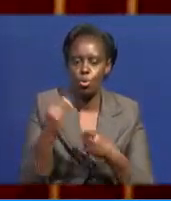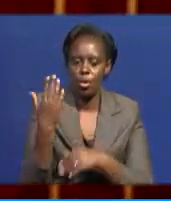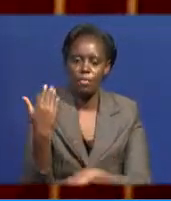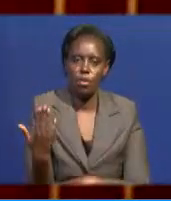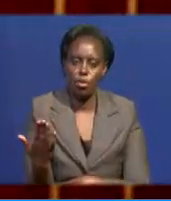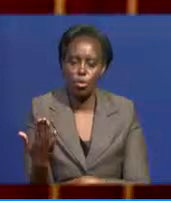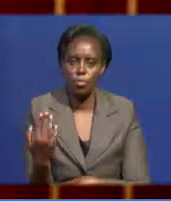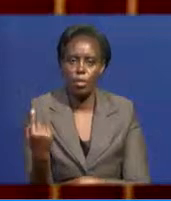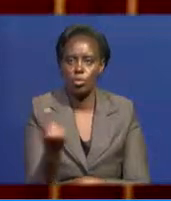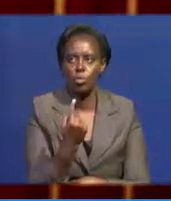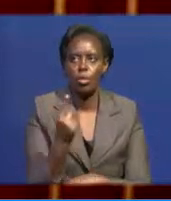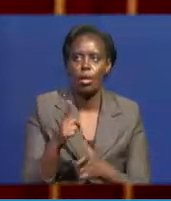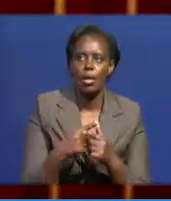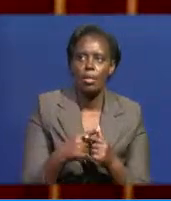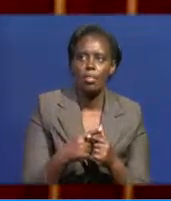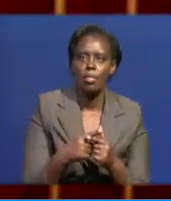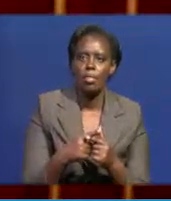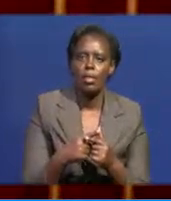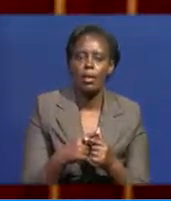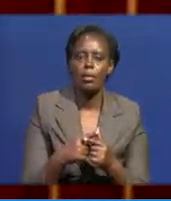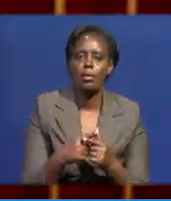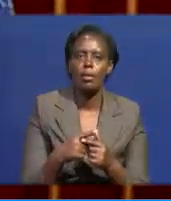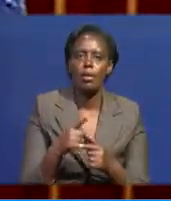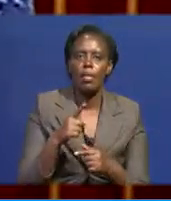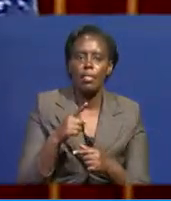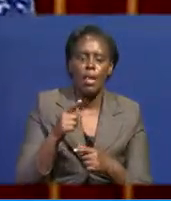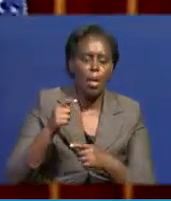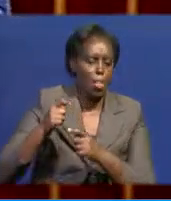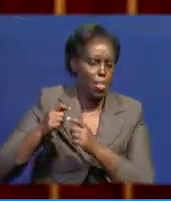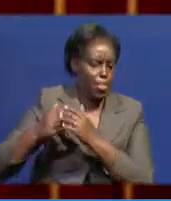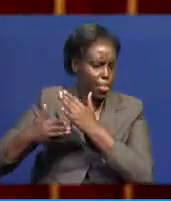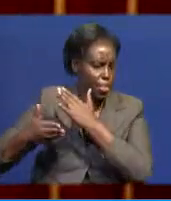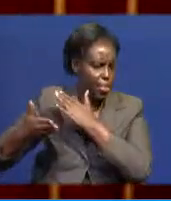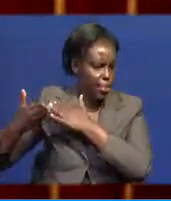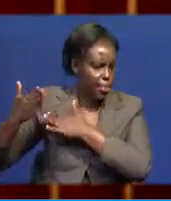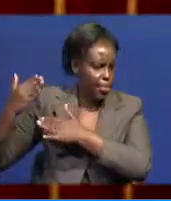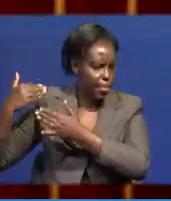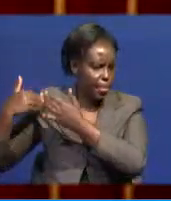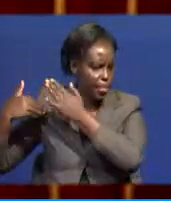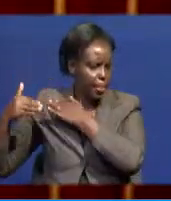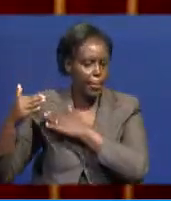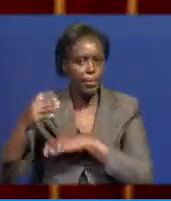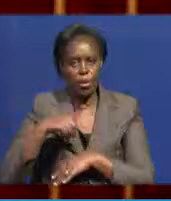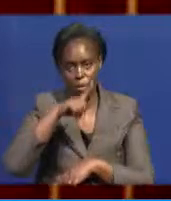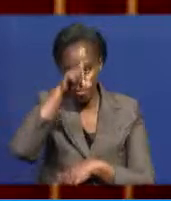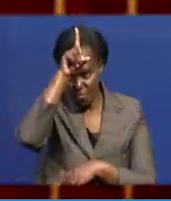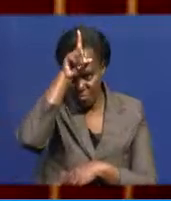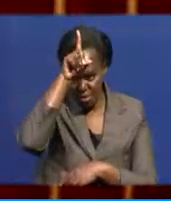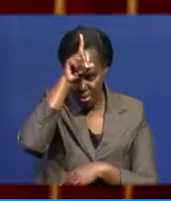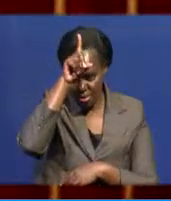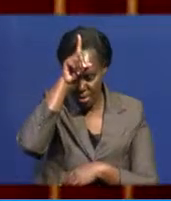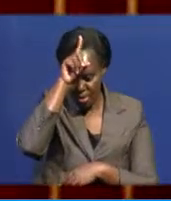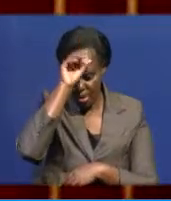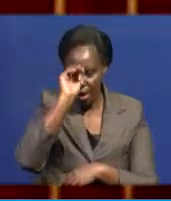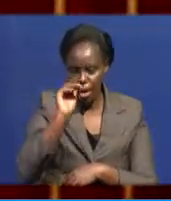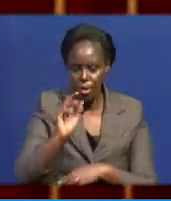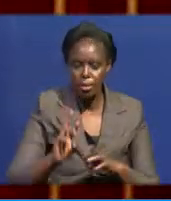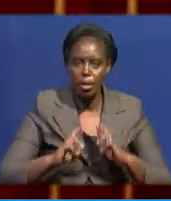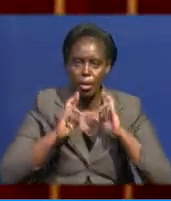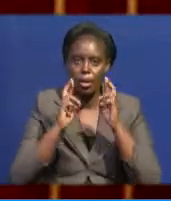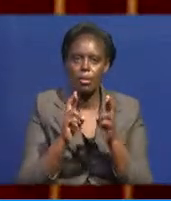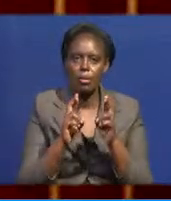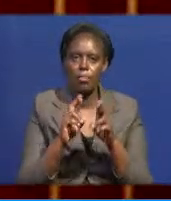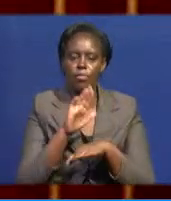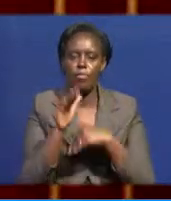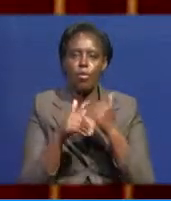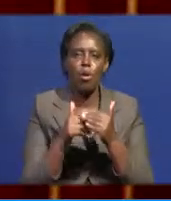documentation. Then on the colonial villages, I have already asked for a report on my desk for all